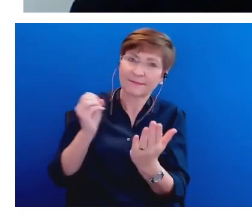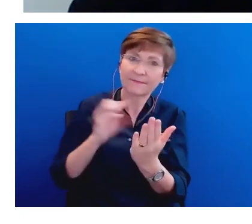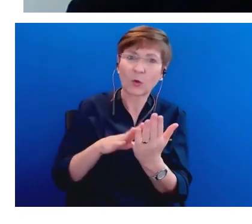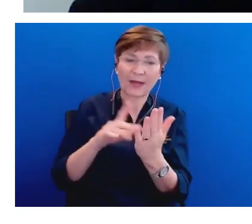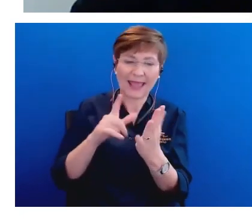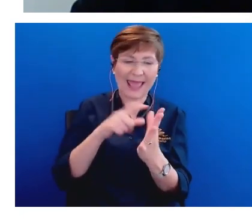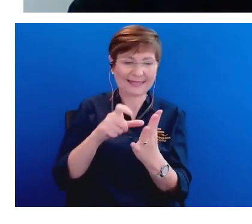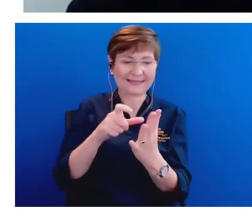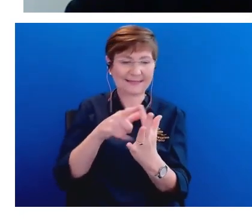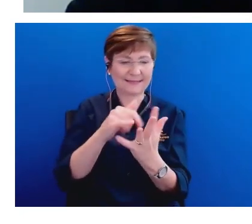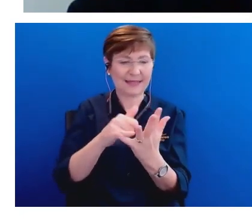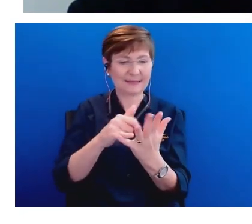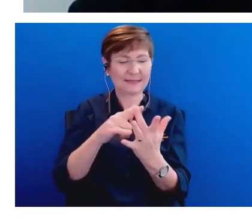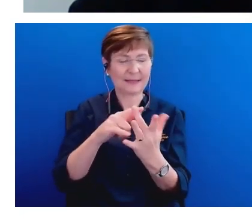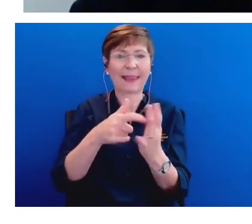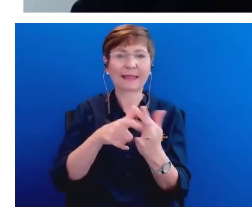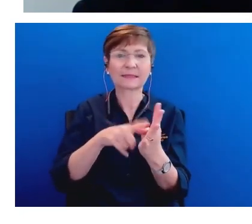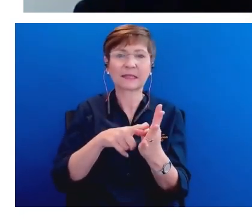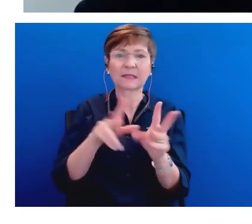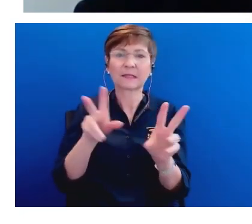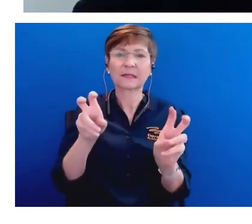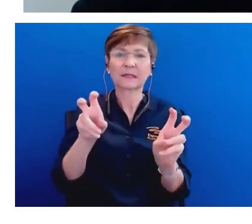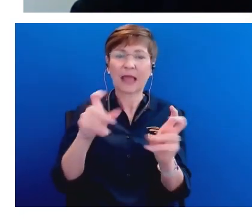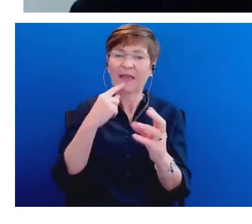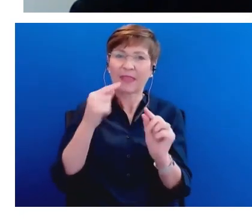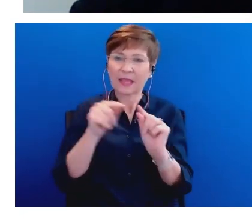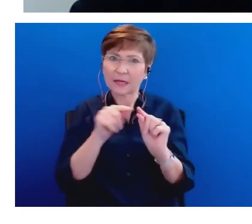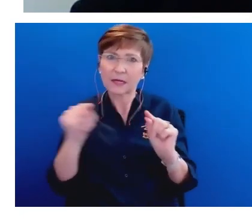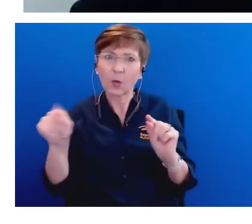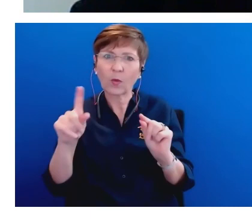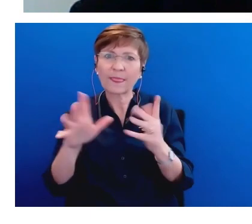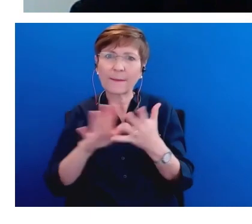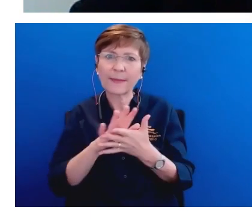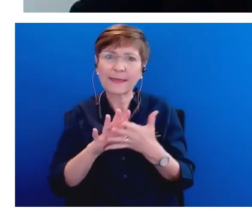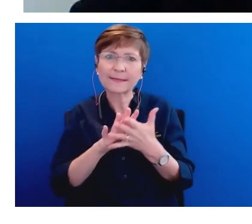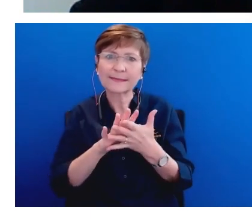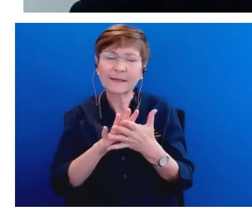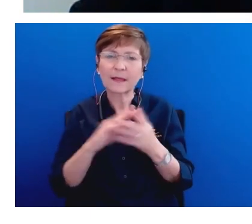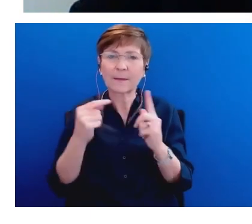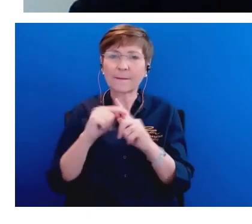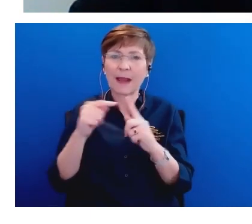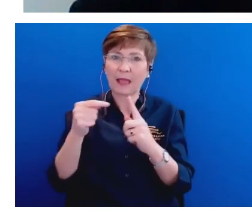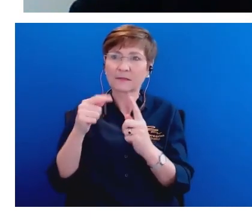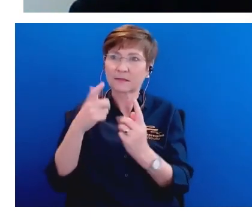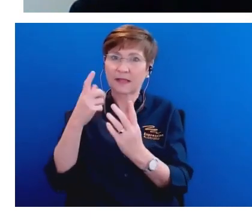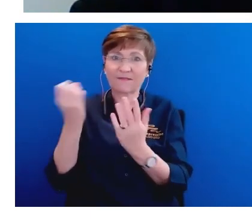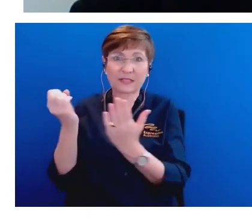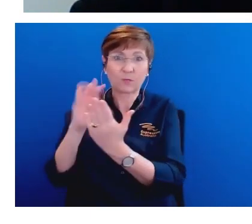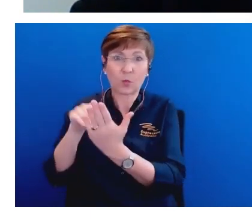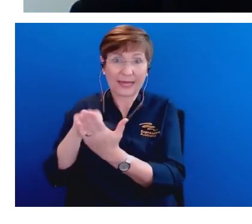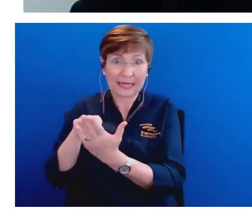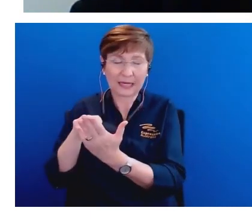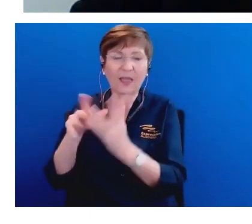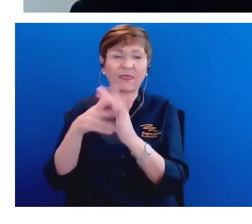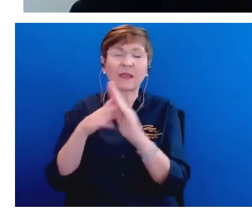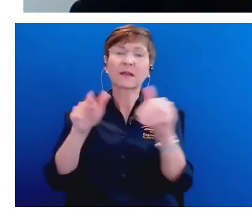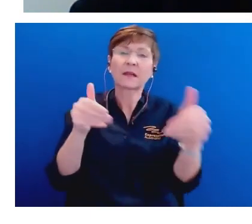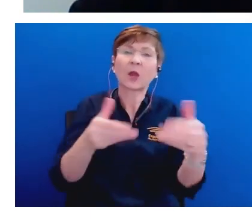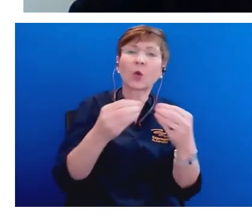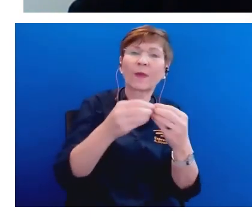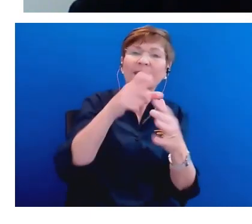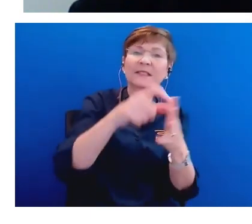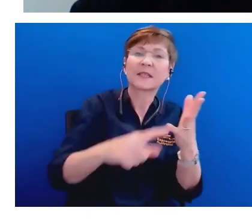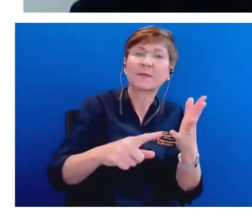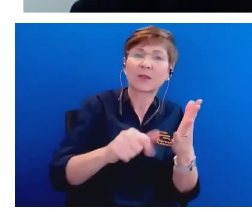but also then assessing those regulatory requirements against these disability rights considerations, so not